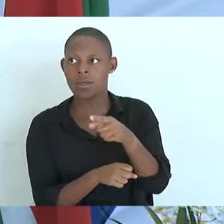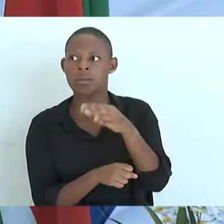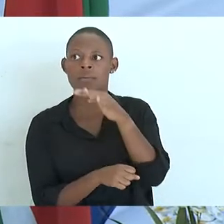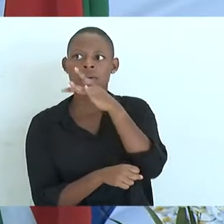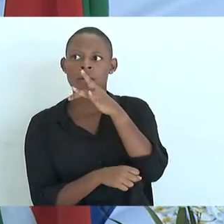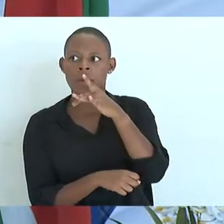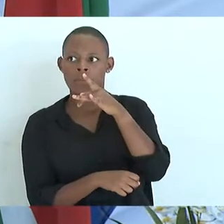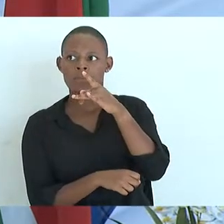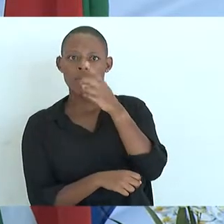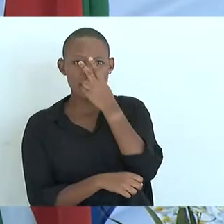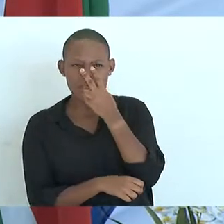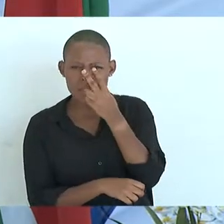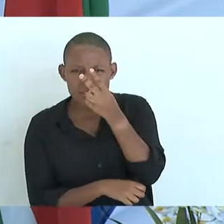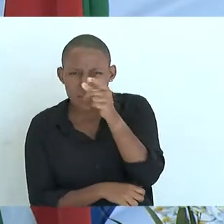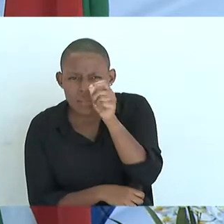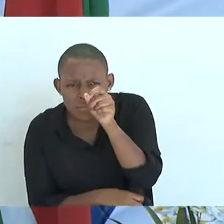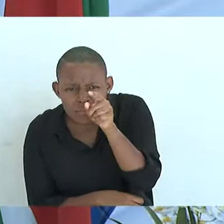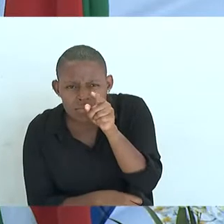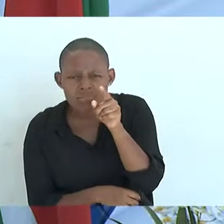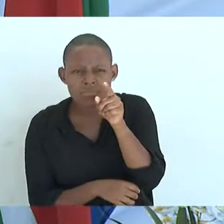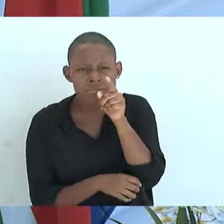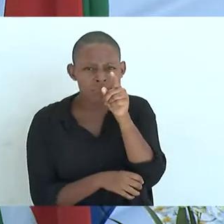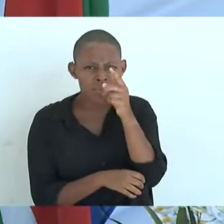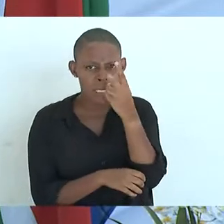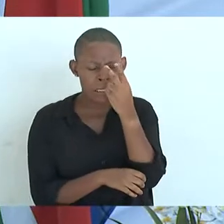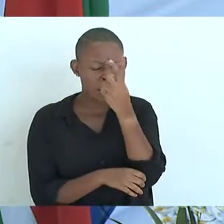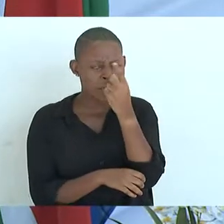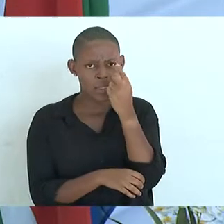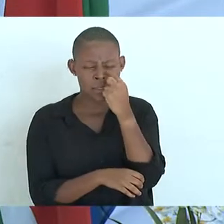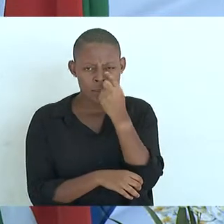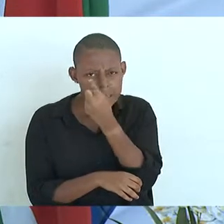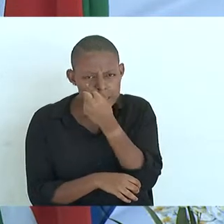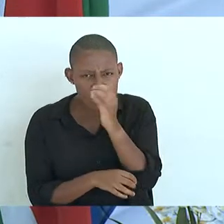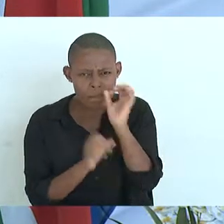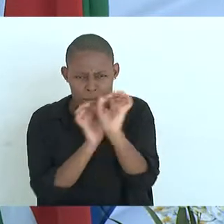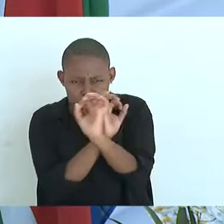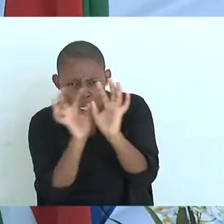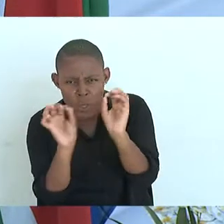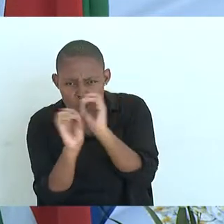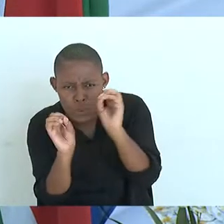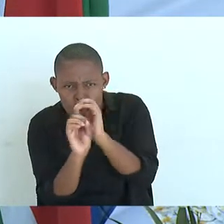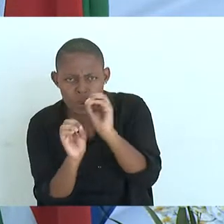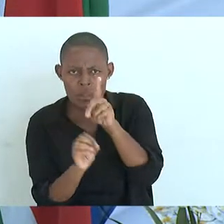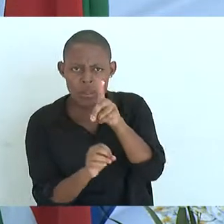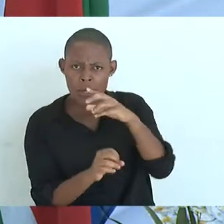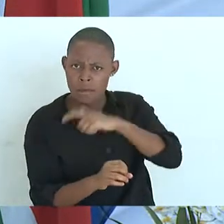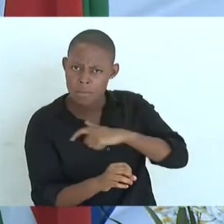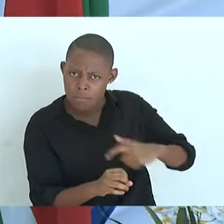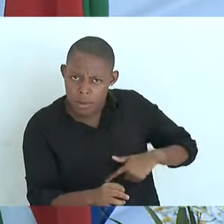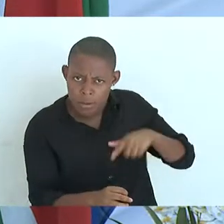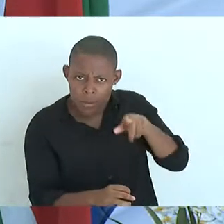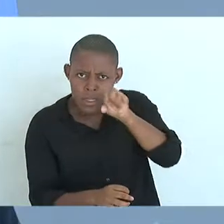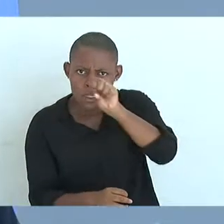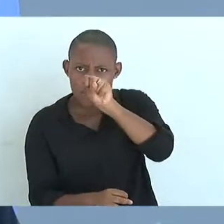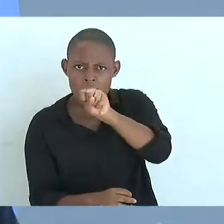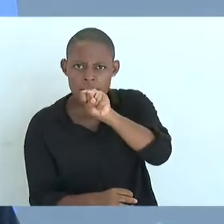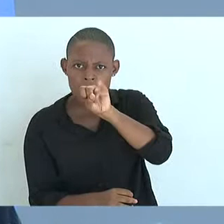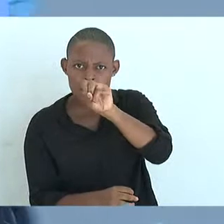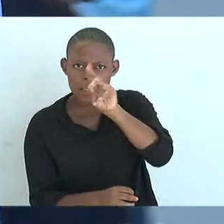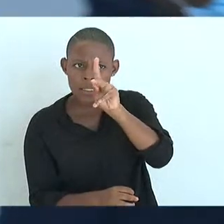and Dlamini? Is that the Premier there? Zikalala? All the big guns are